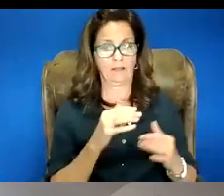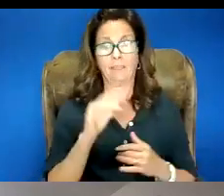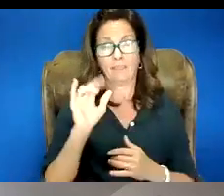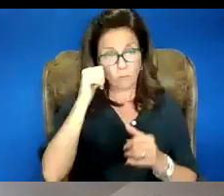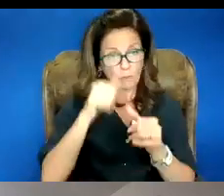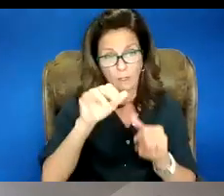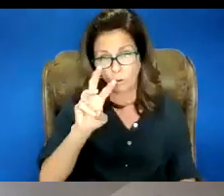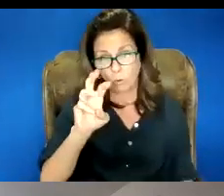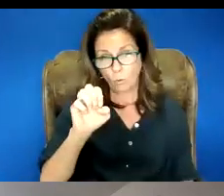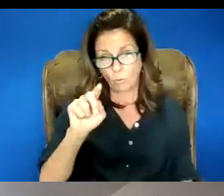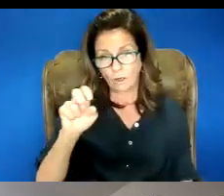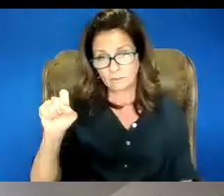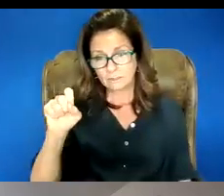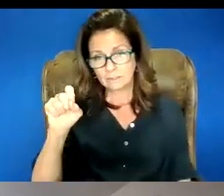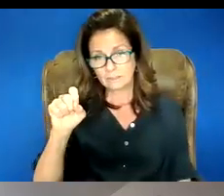inbox,